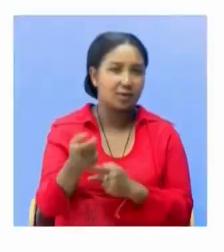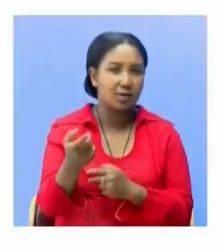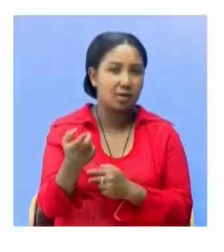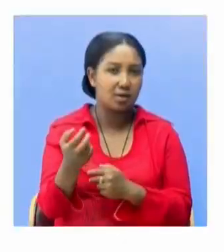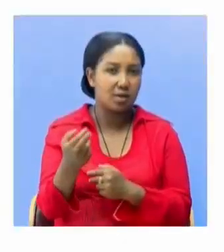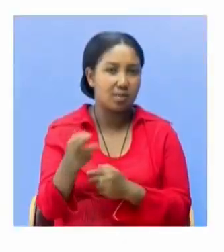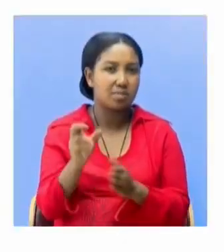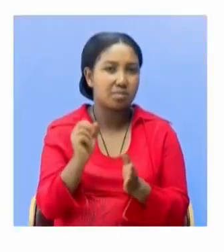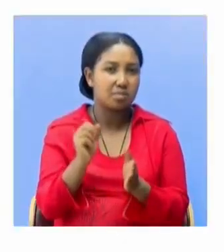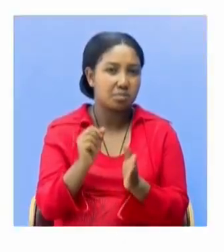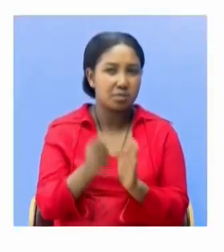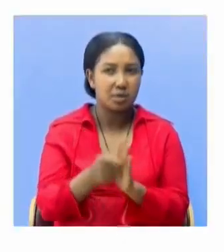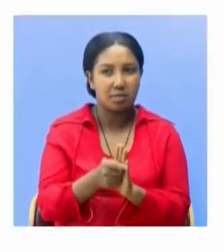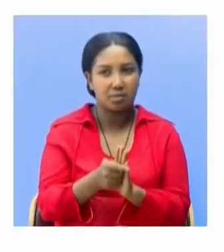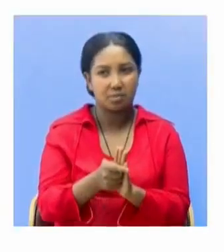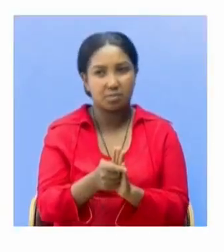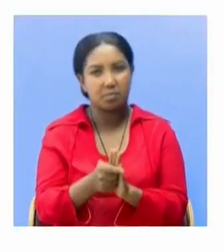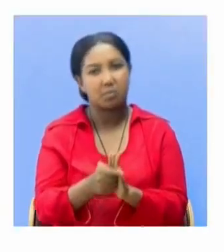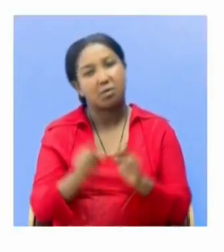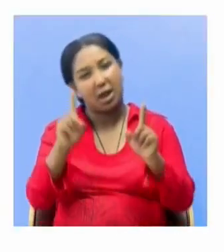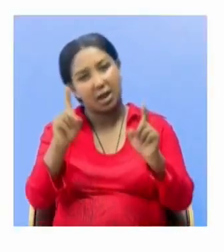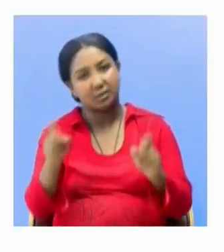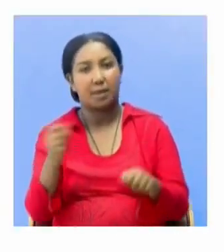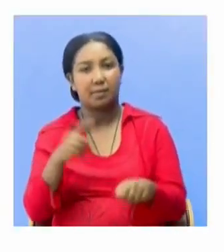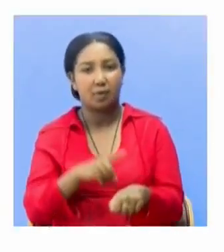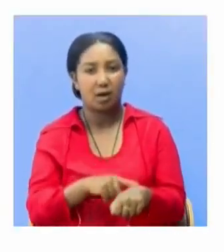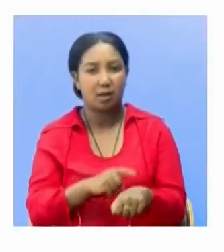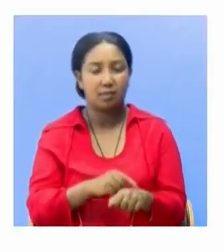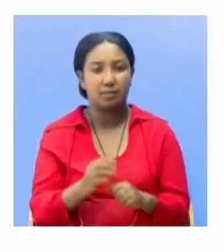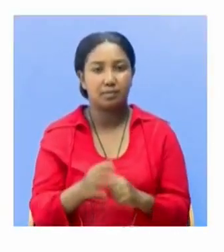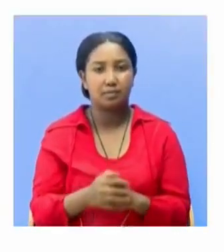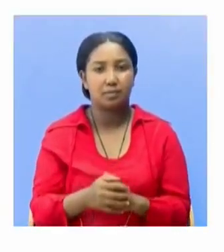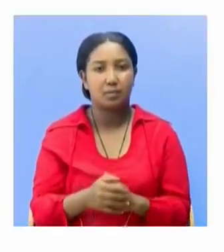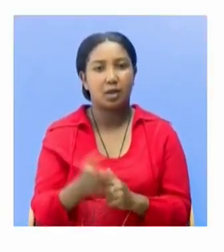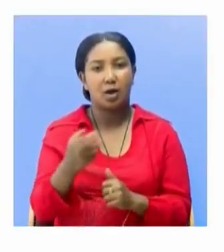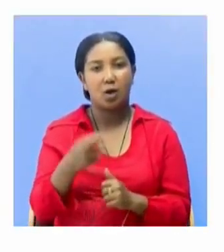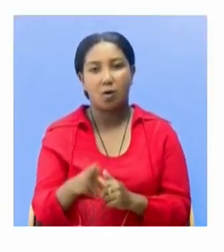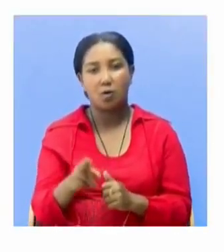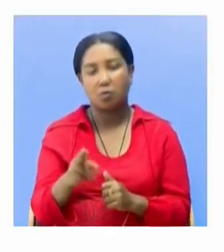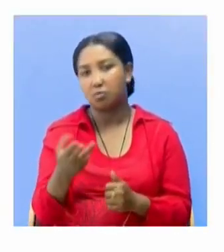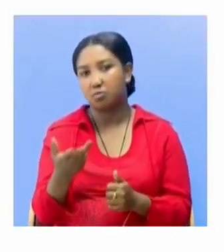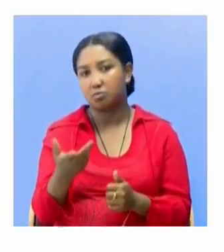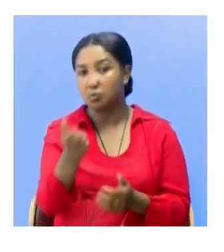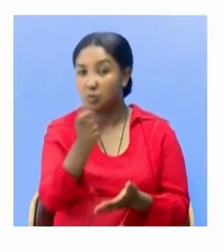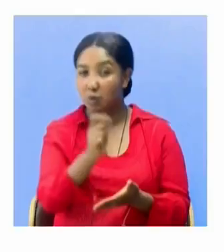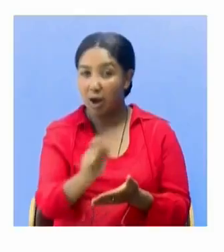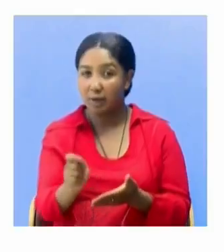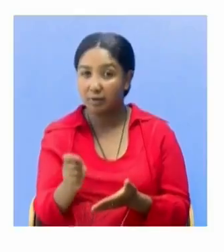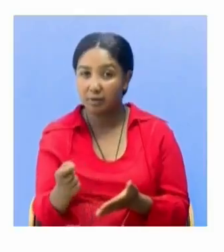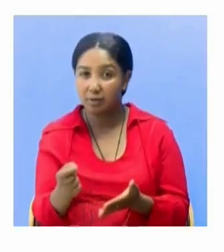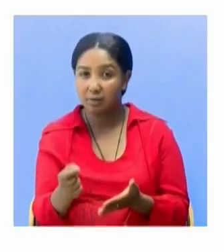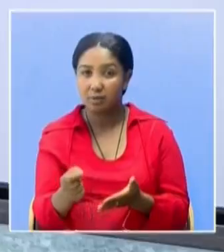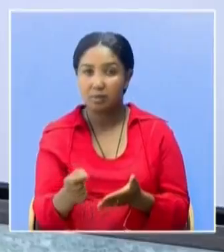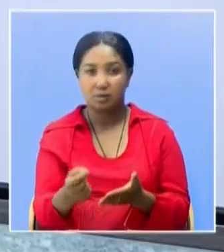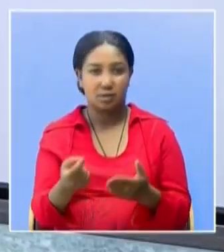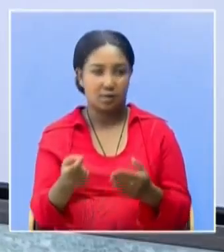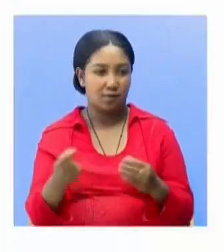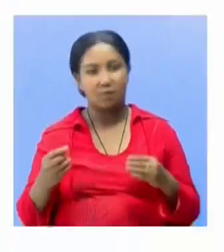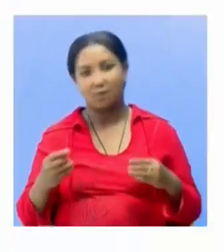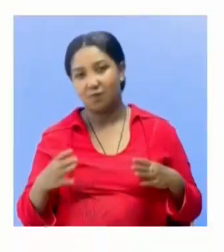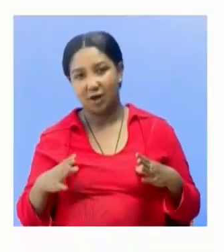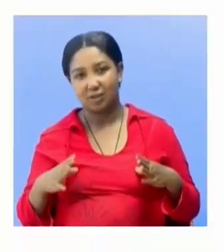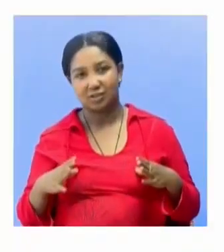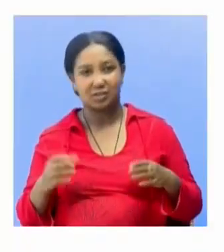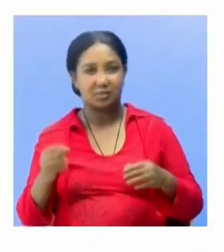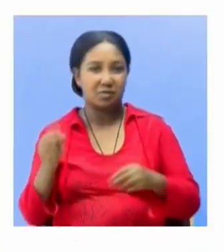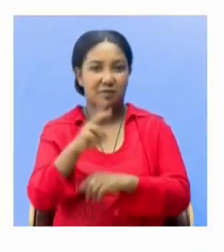yeah, exam time, yeah, exam time. If you are welcome to write about the vacation you spent, it's okay,